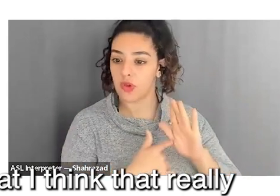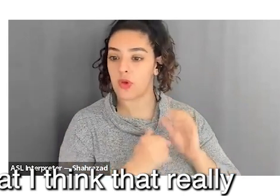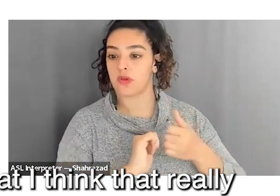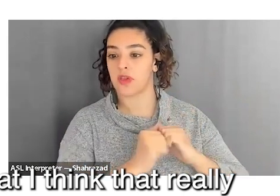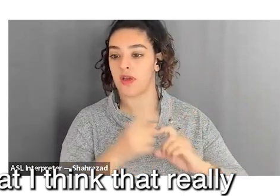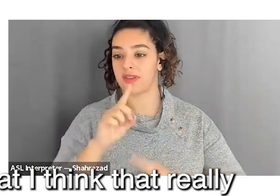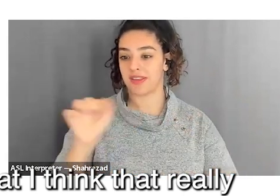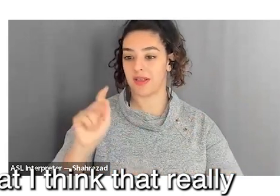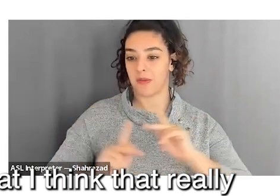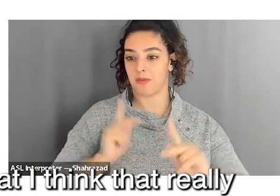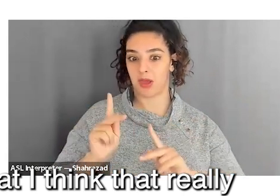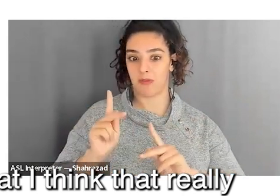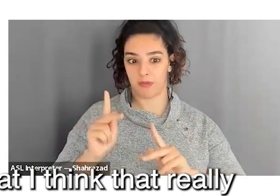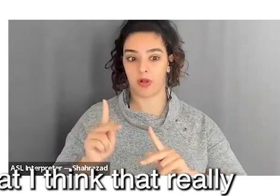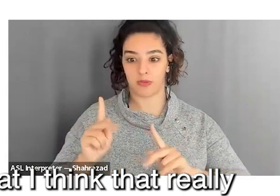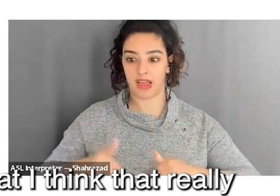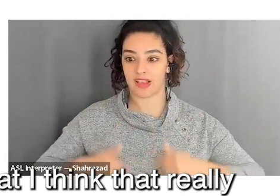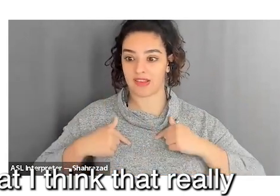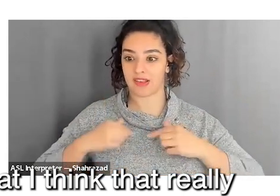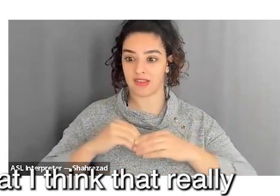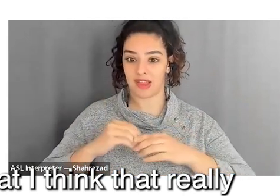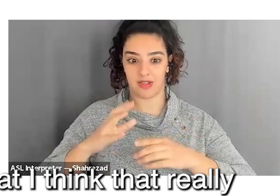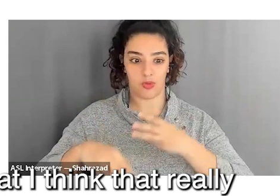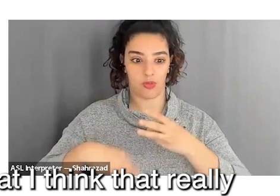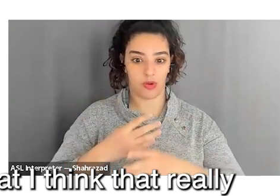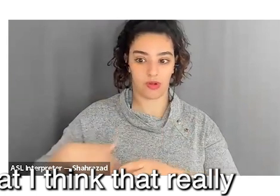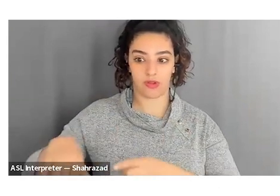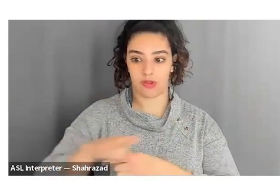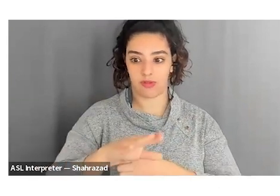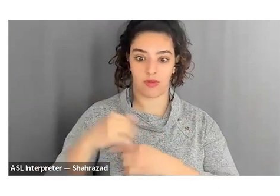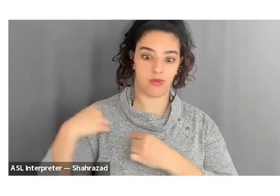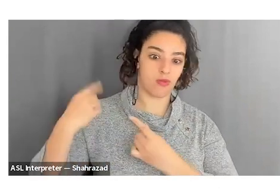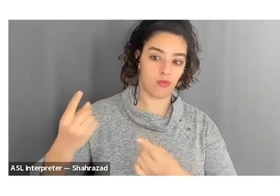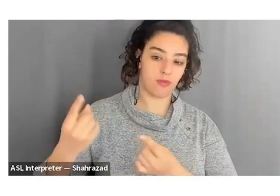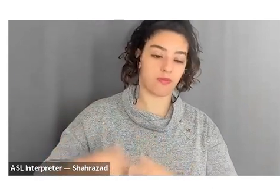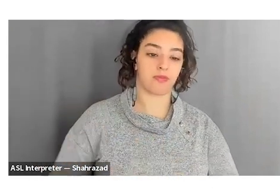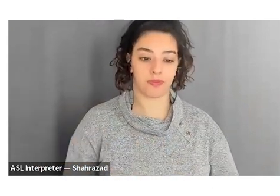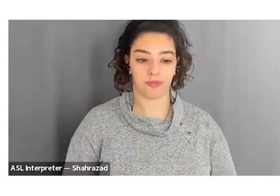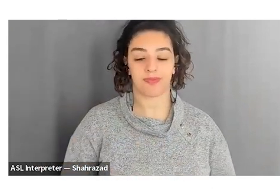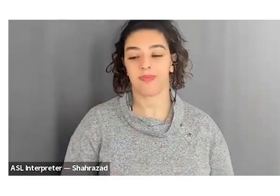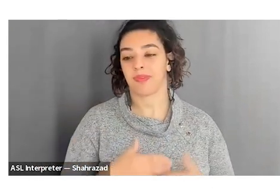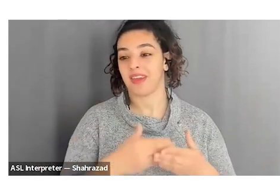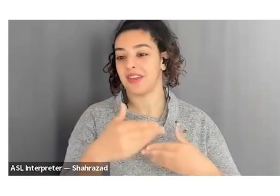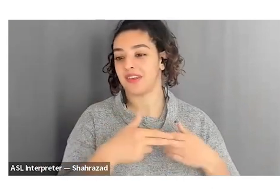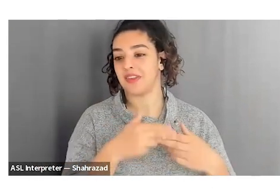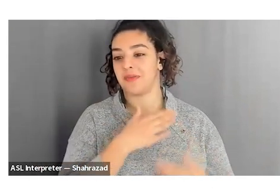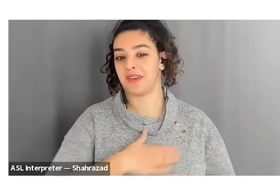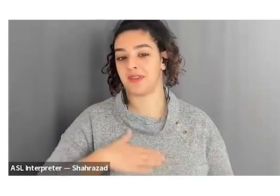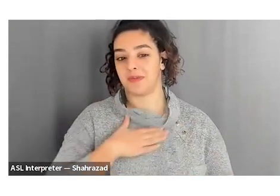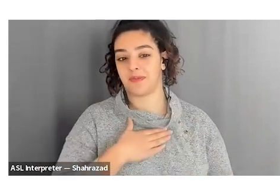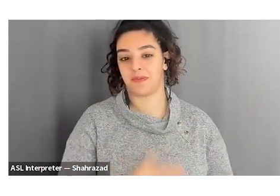people exist and the human experience that we all have as human beings. Next slide, please.